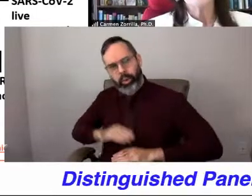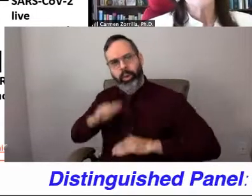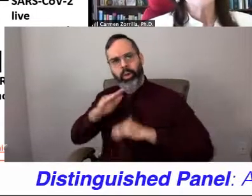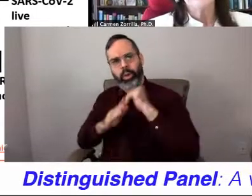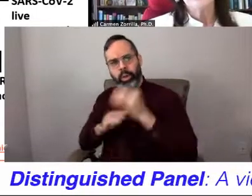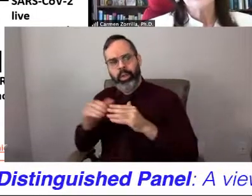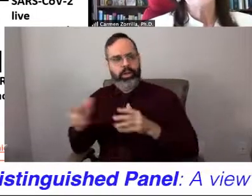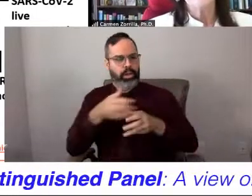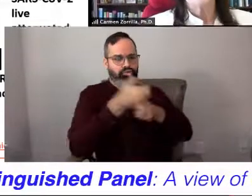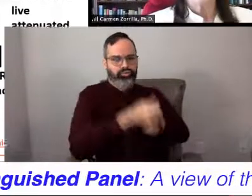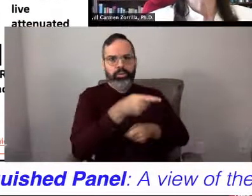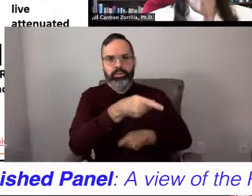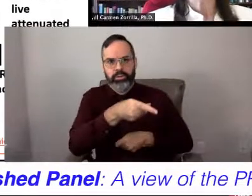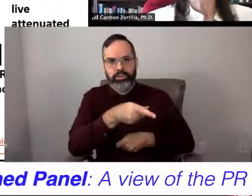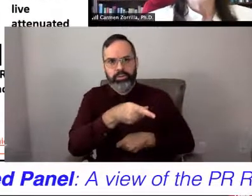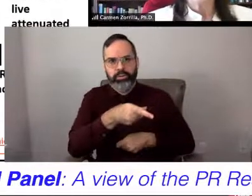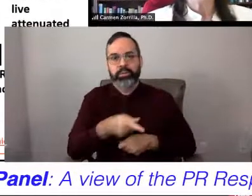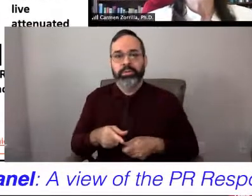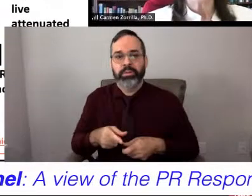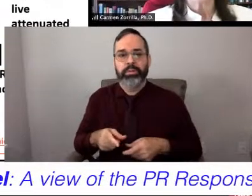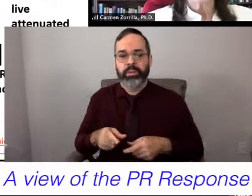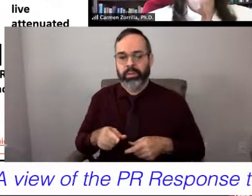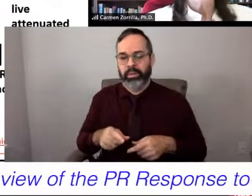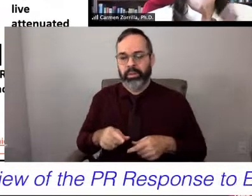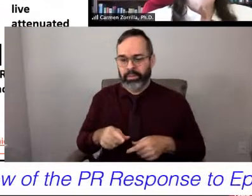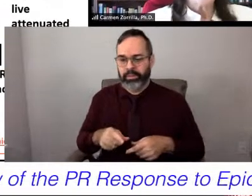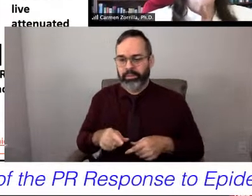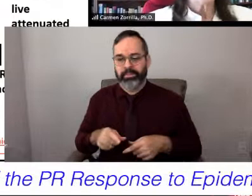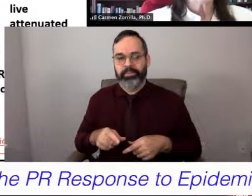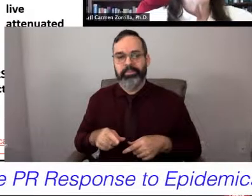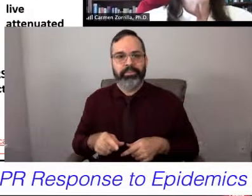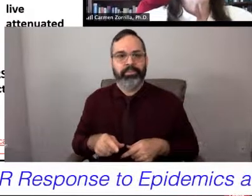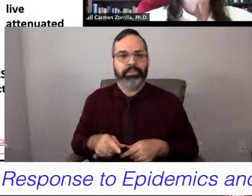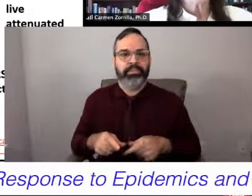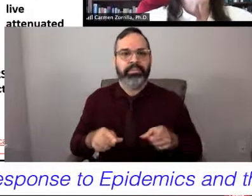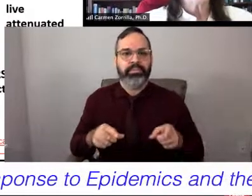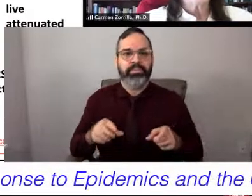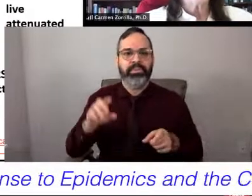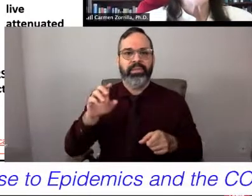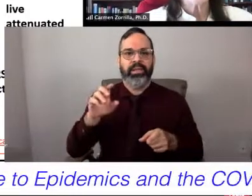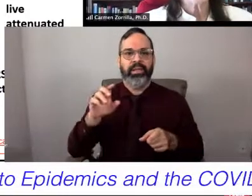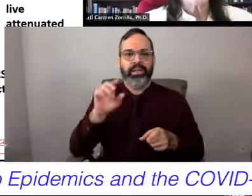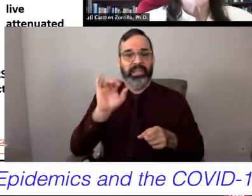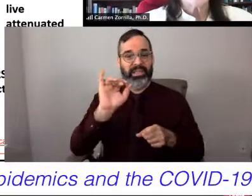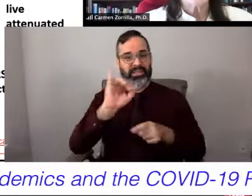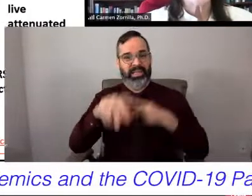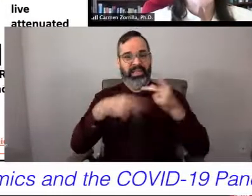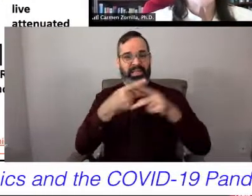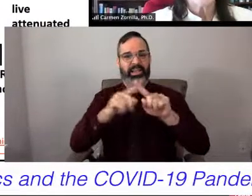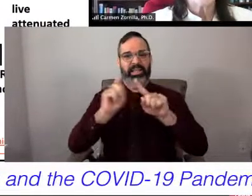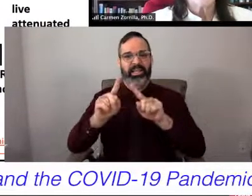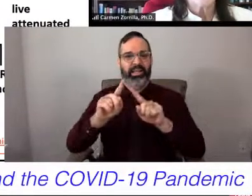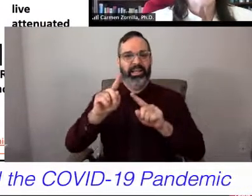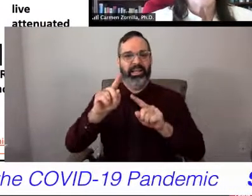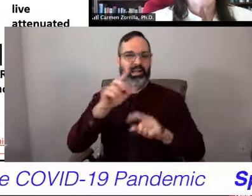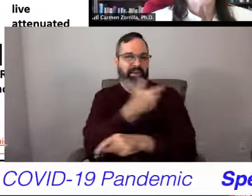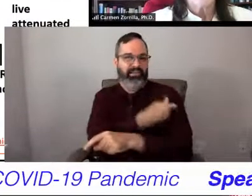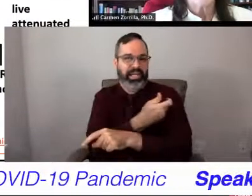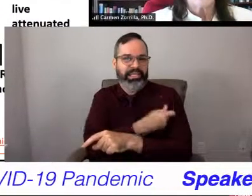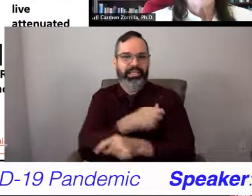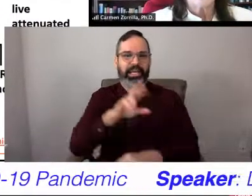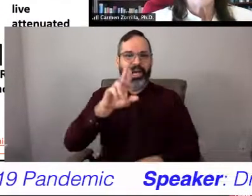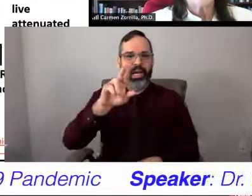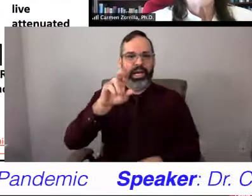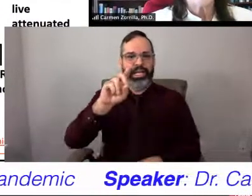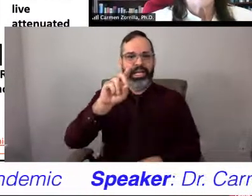going to be compromised by politics. So these are the types of vaccines: DNA, RNA, and